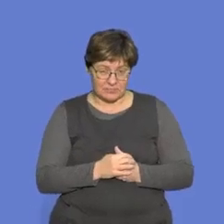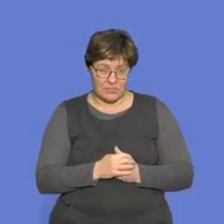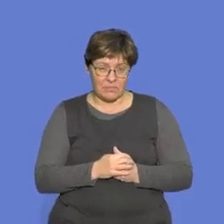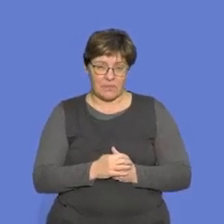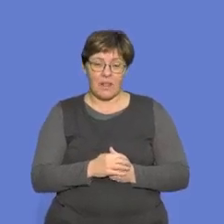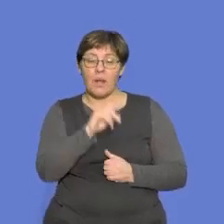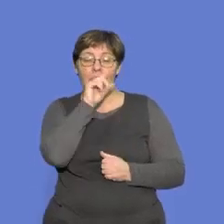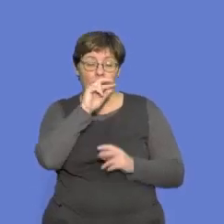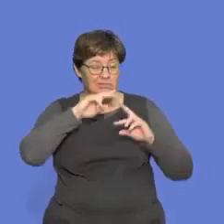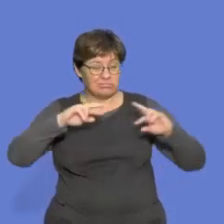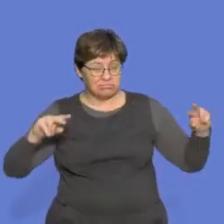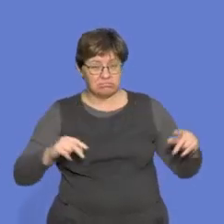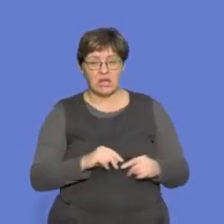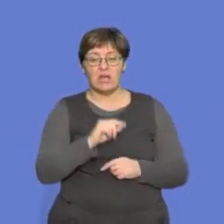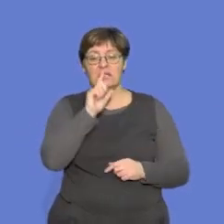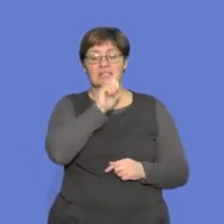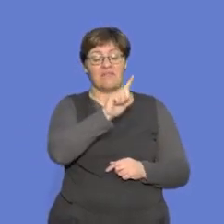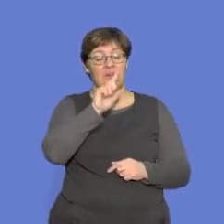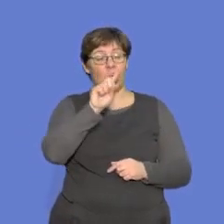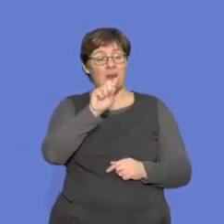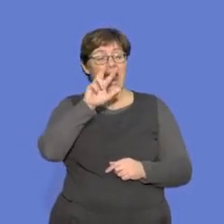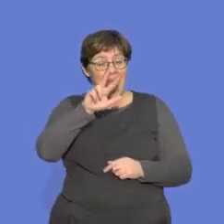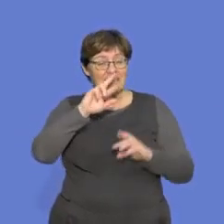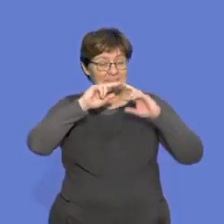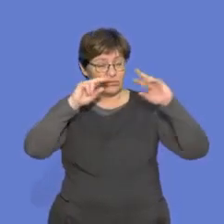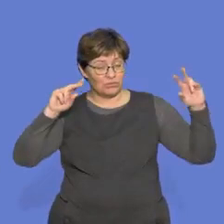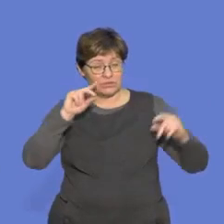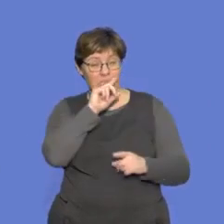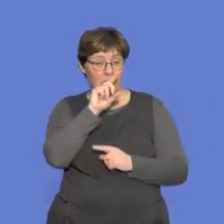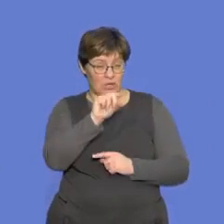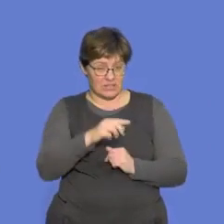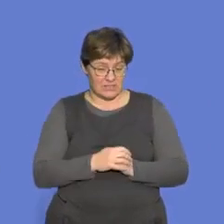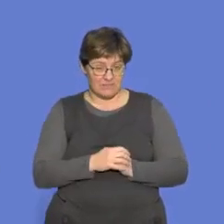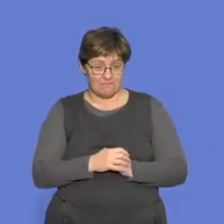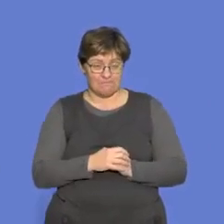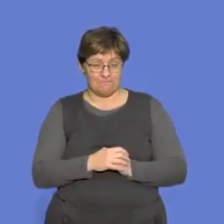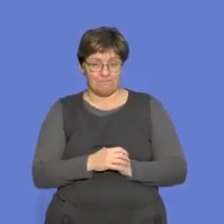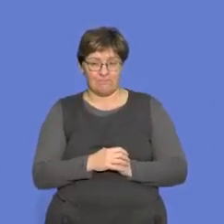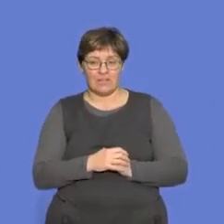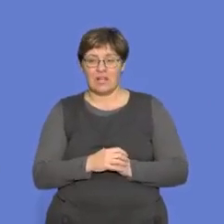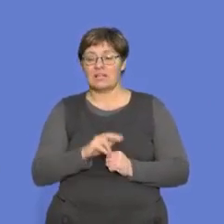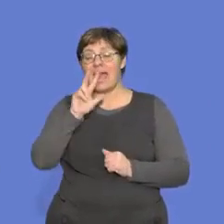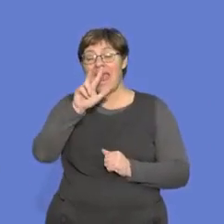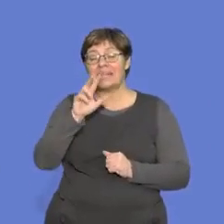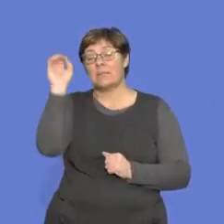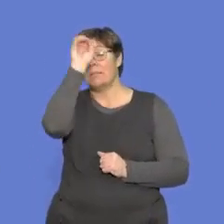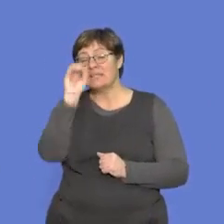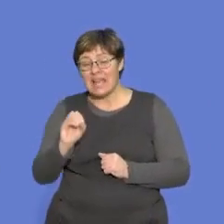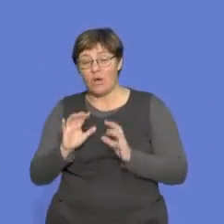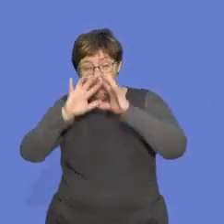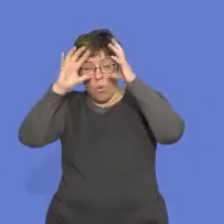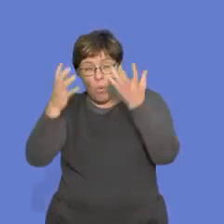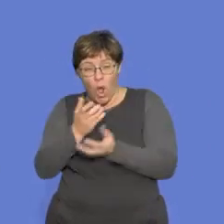make up 718 of the number of species in South Africa, which is 8% of the global number of species on